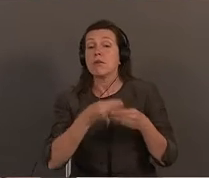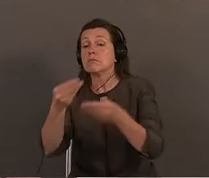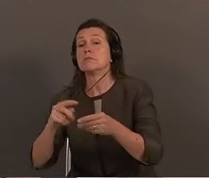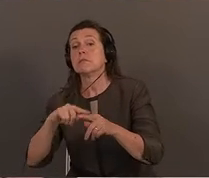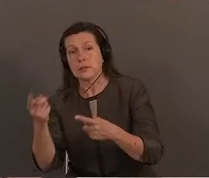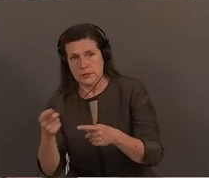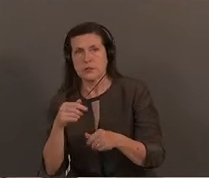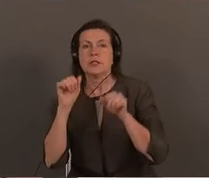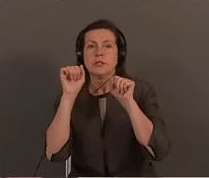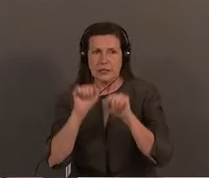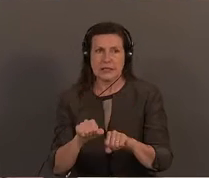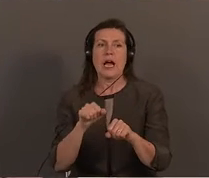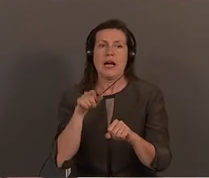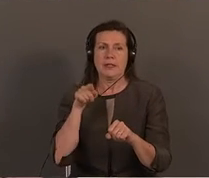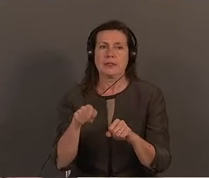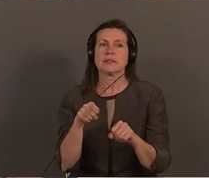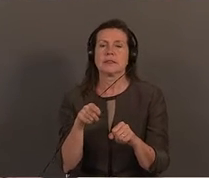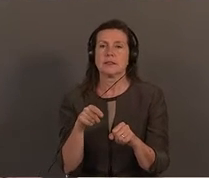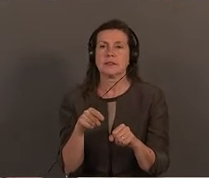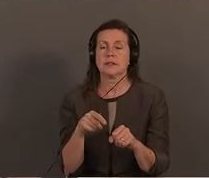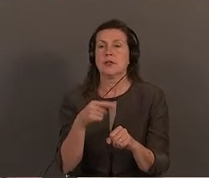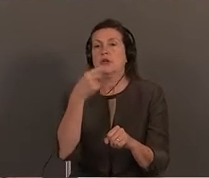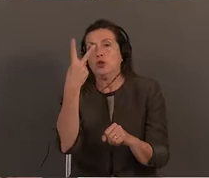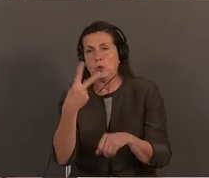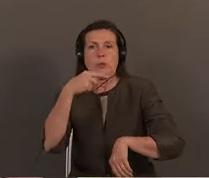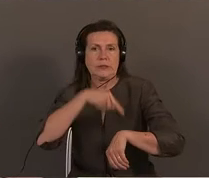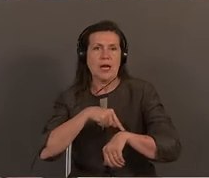times. So, once again,